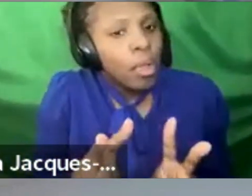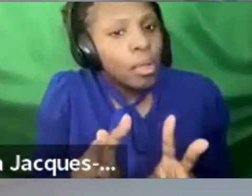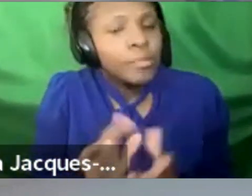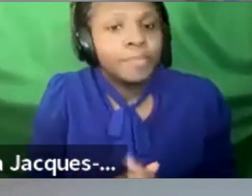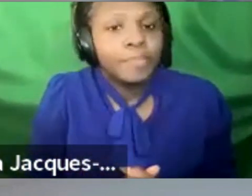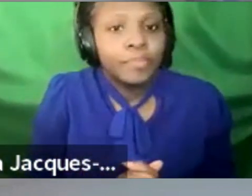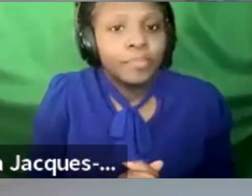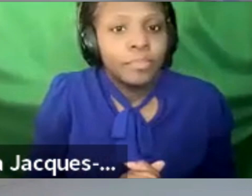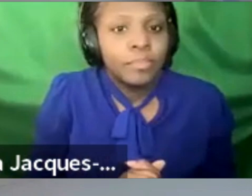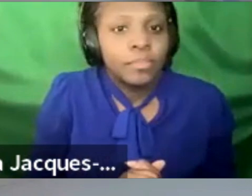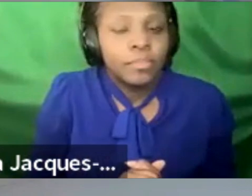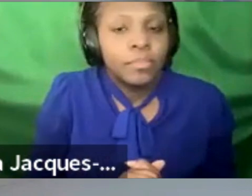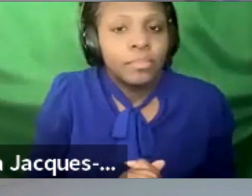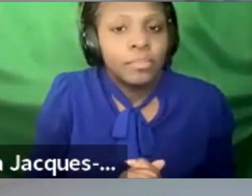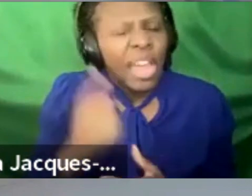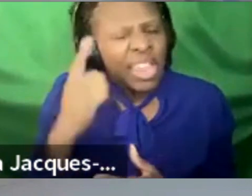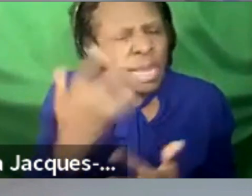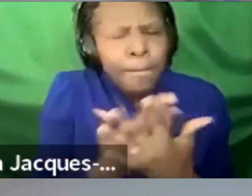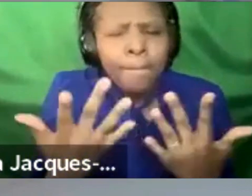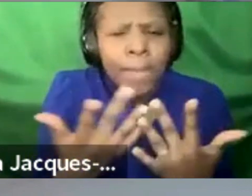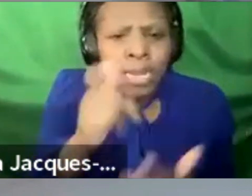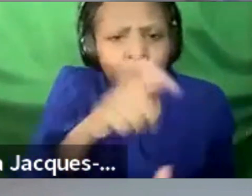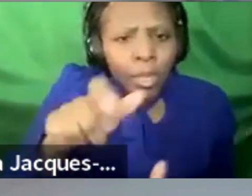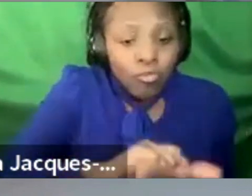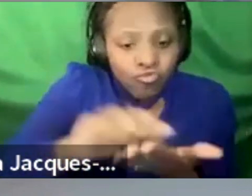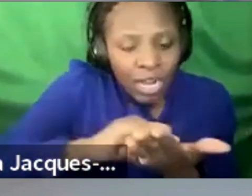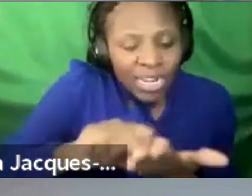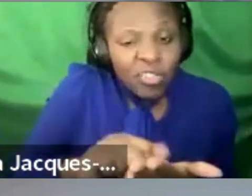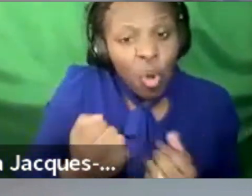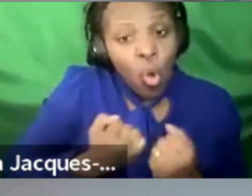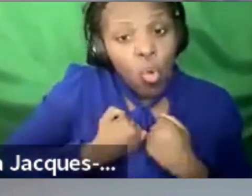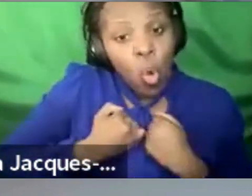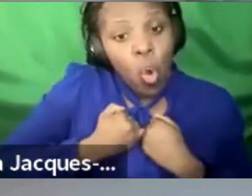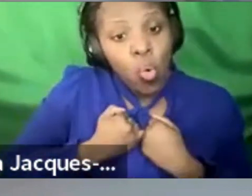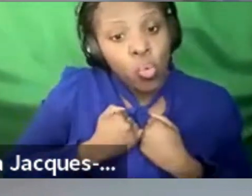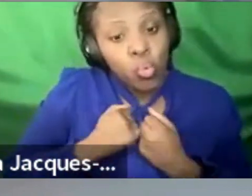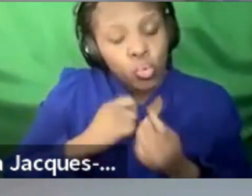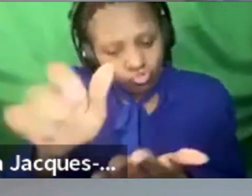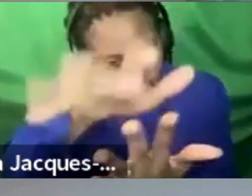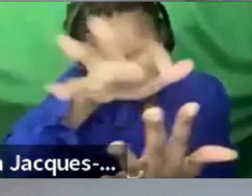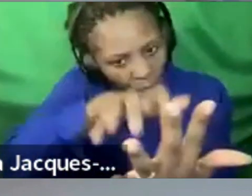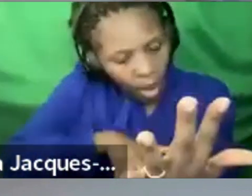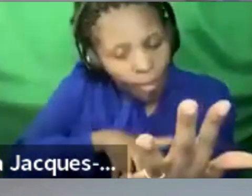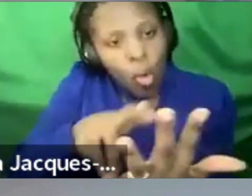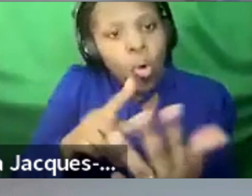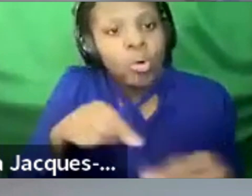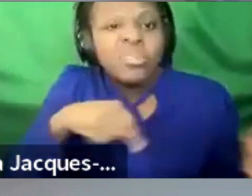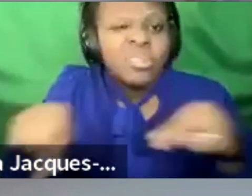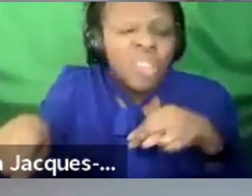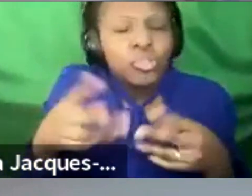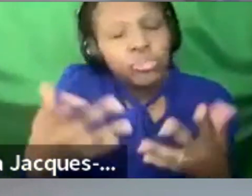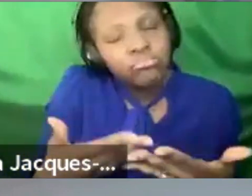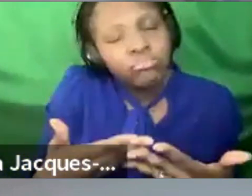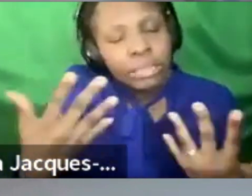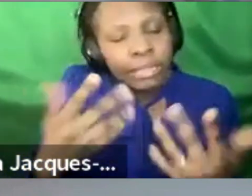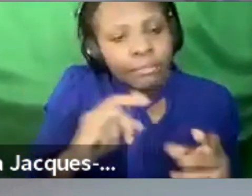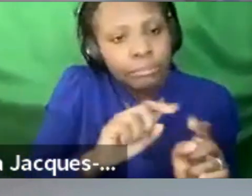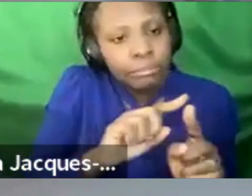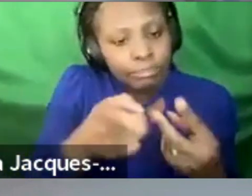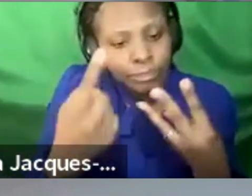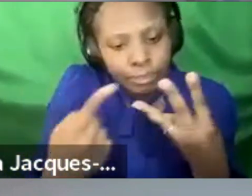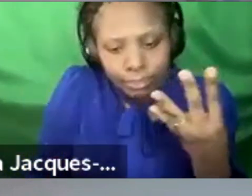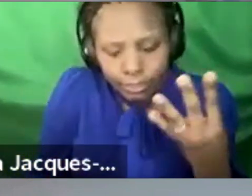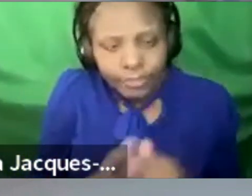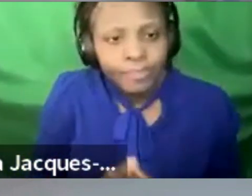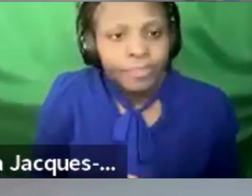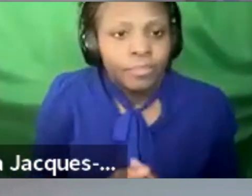production. They're actually, I think in many cases, writing their own script or dance pieces, or you get the idea. You